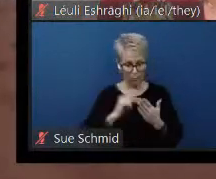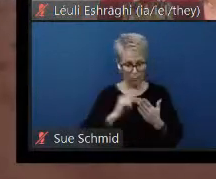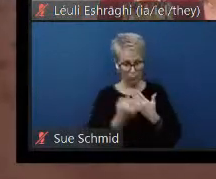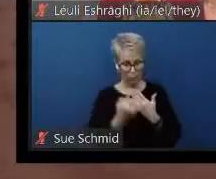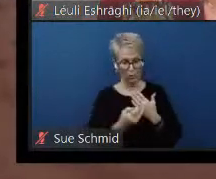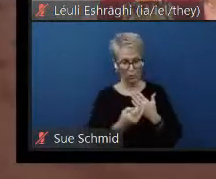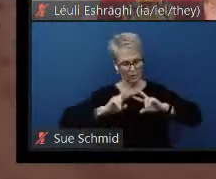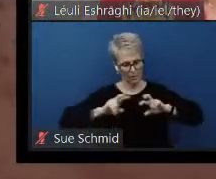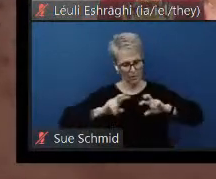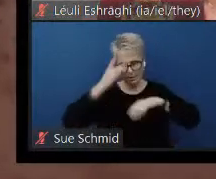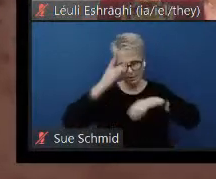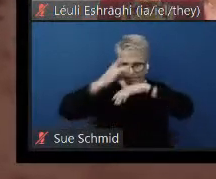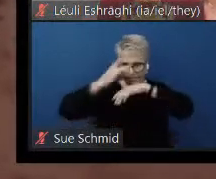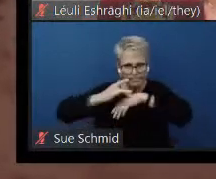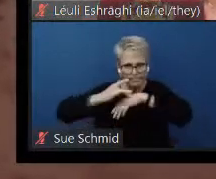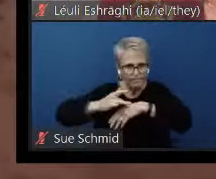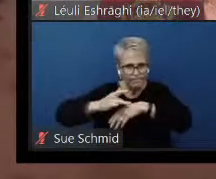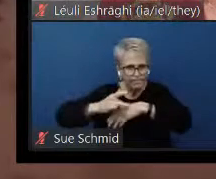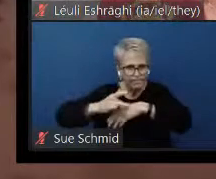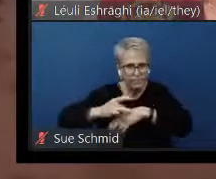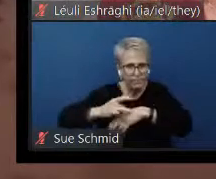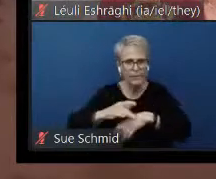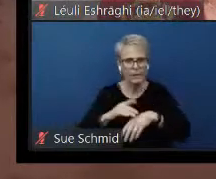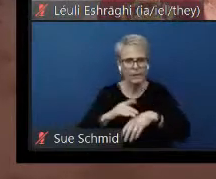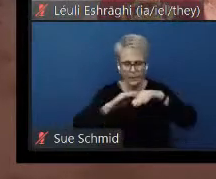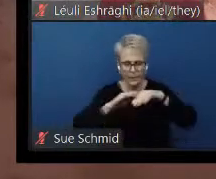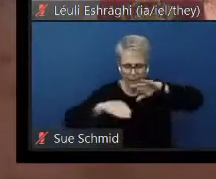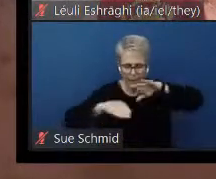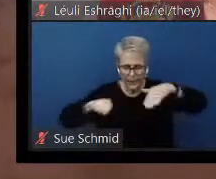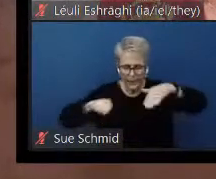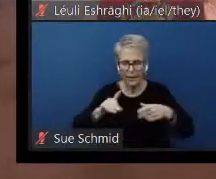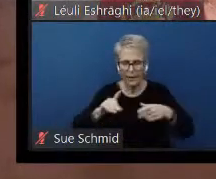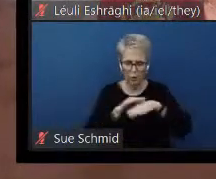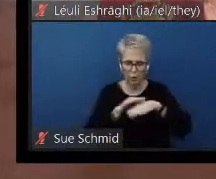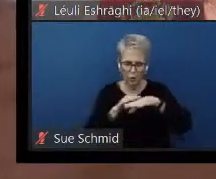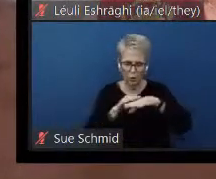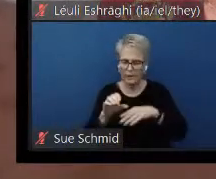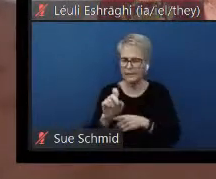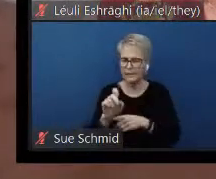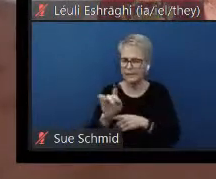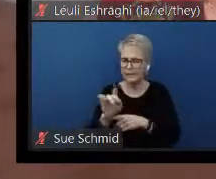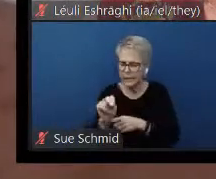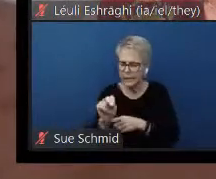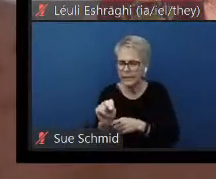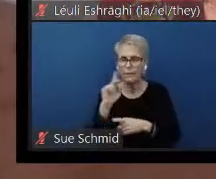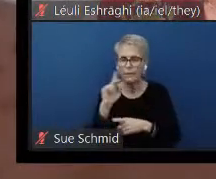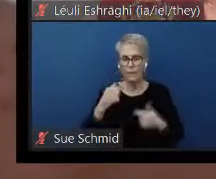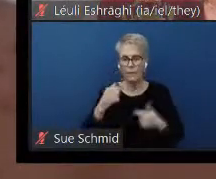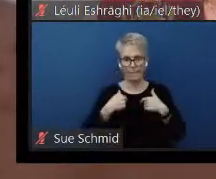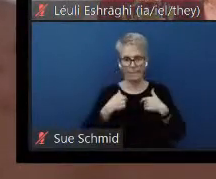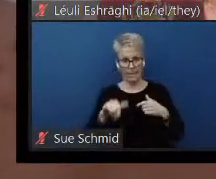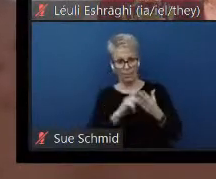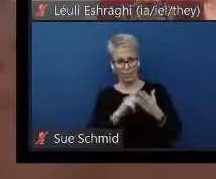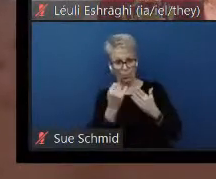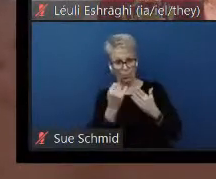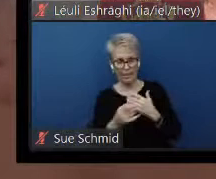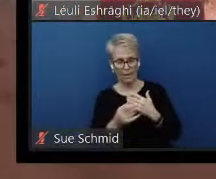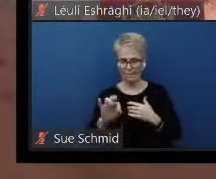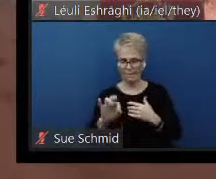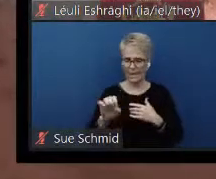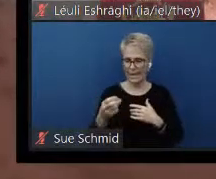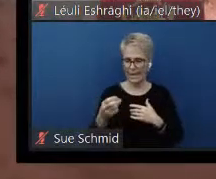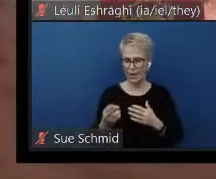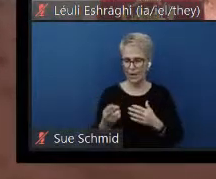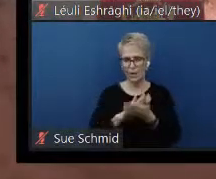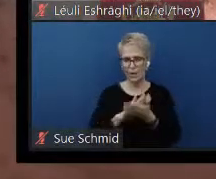explores the fixation and fissures of surface and skin. For me in this project, the flesh becomes a